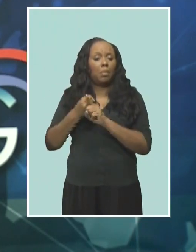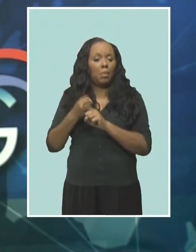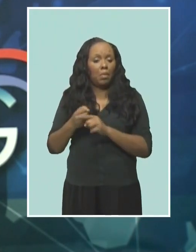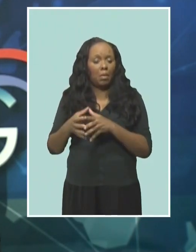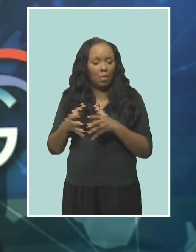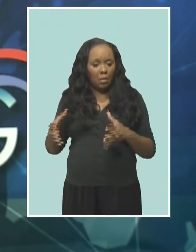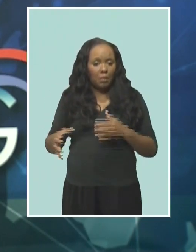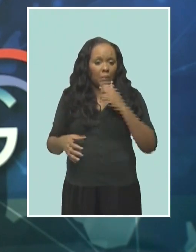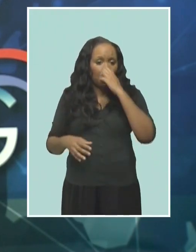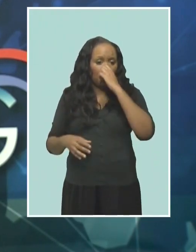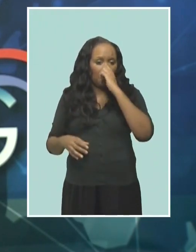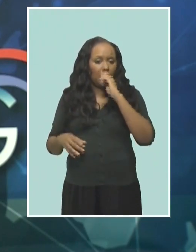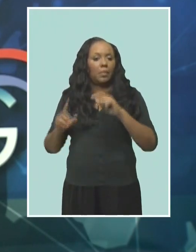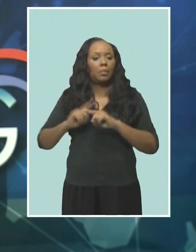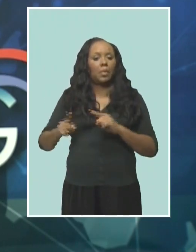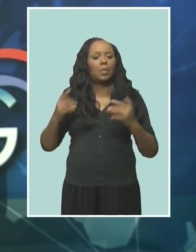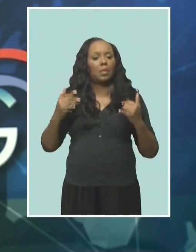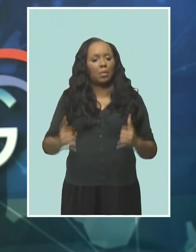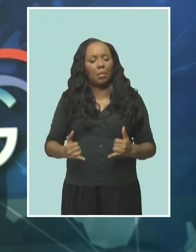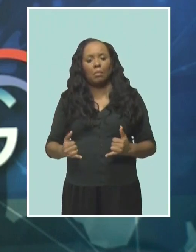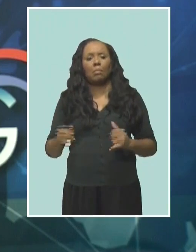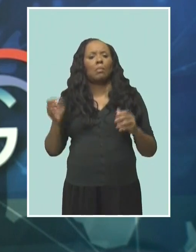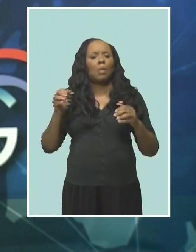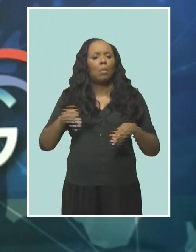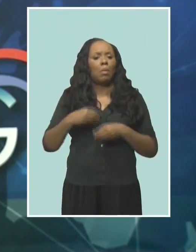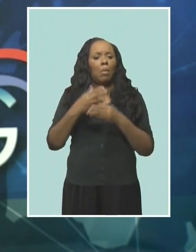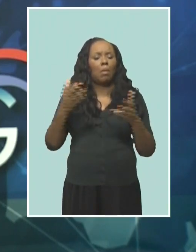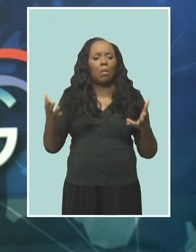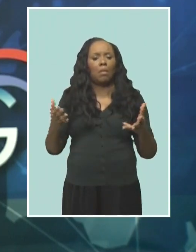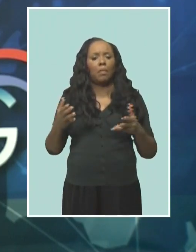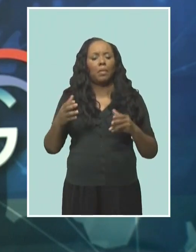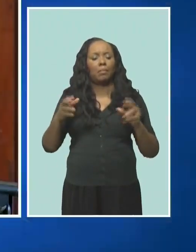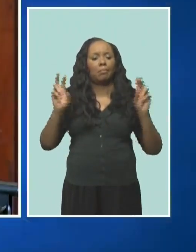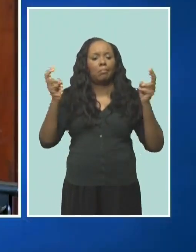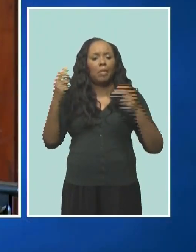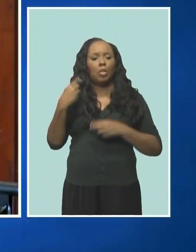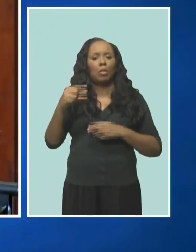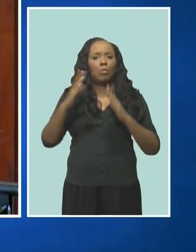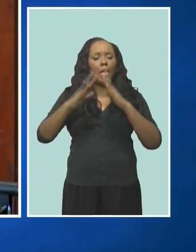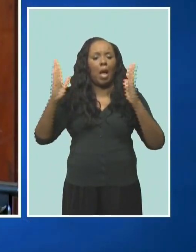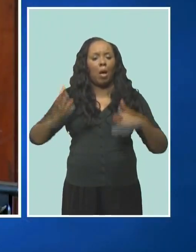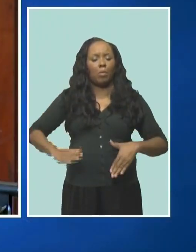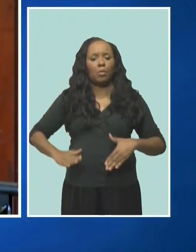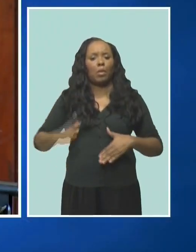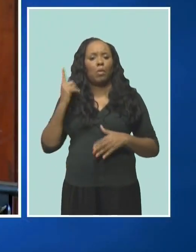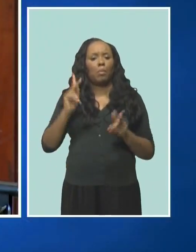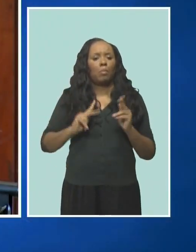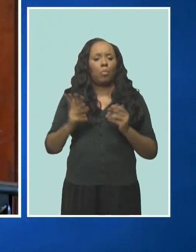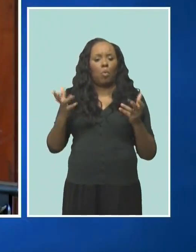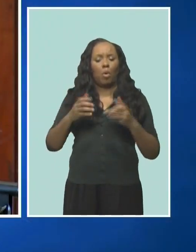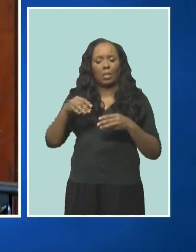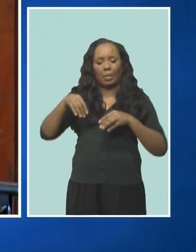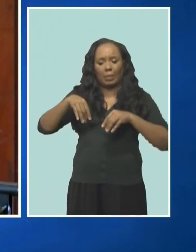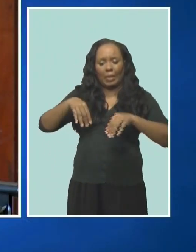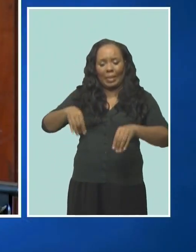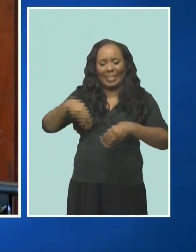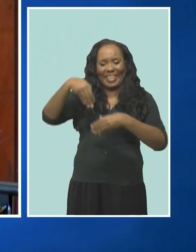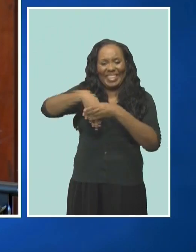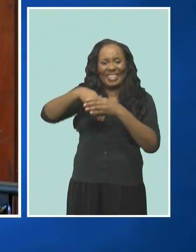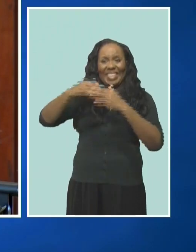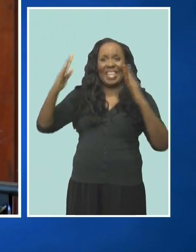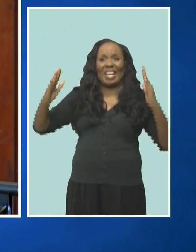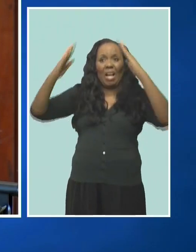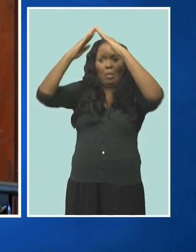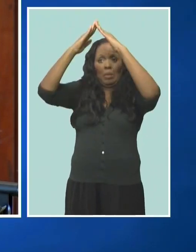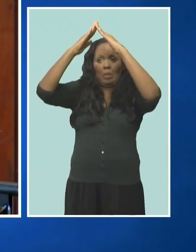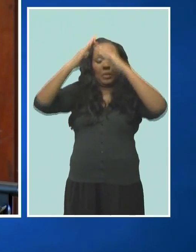farming as options for those who want to move to the next level. In order to move to the next level, I cannot